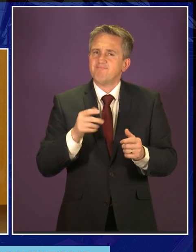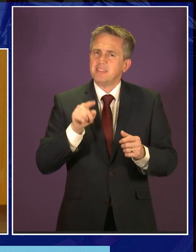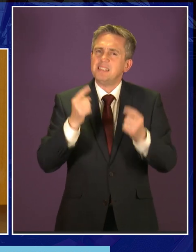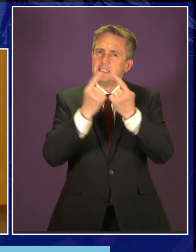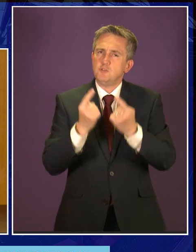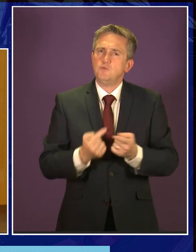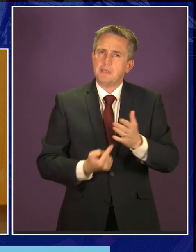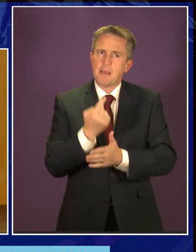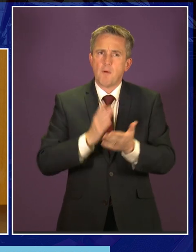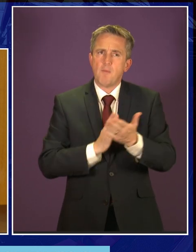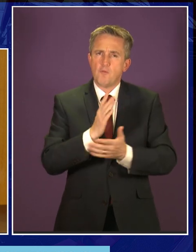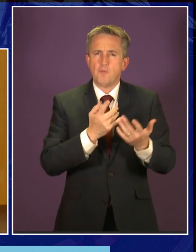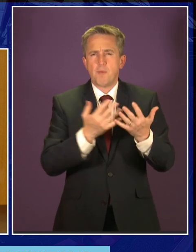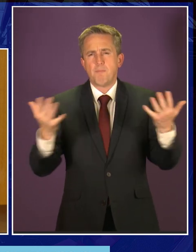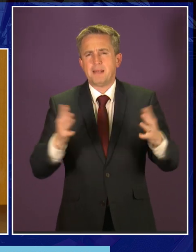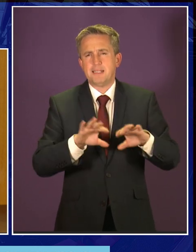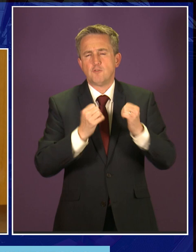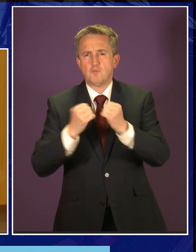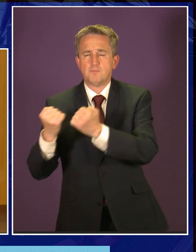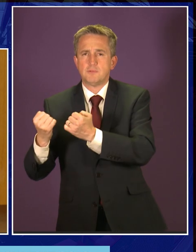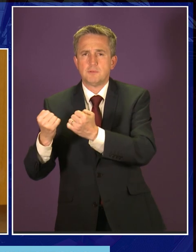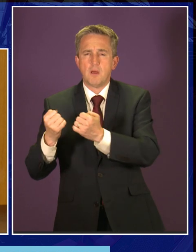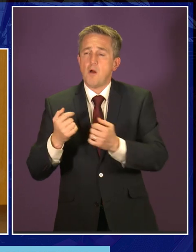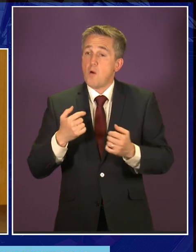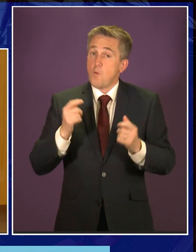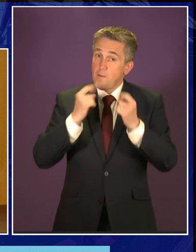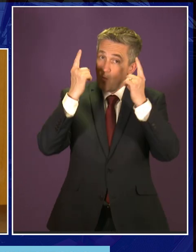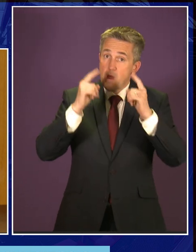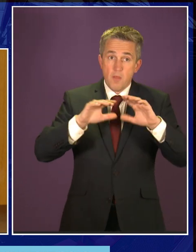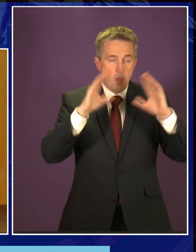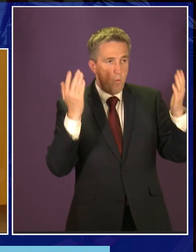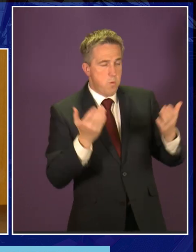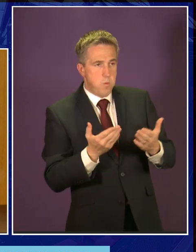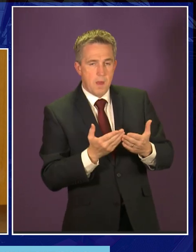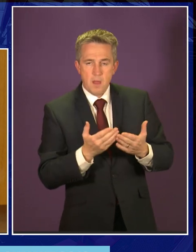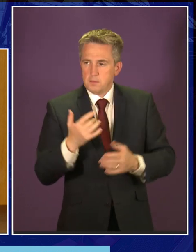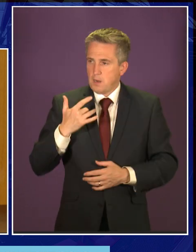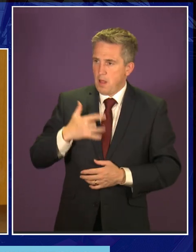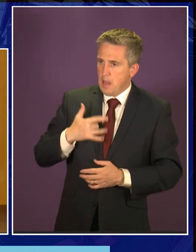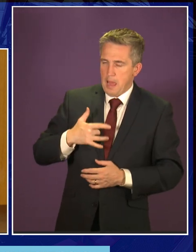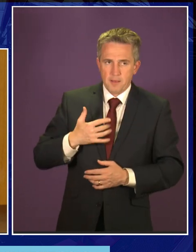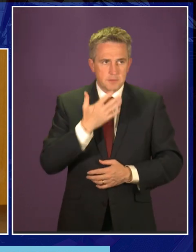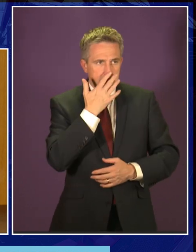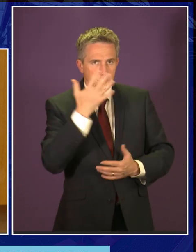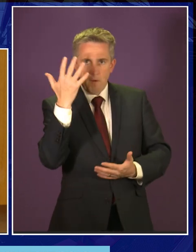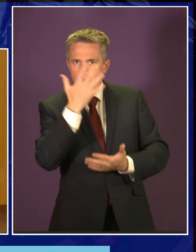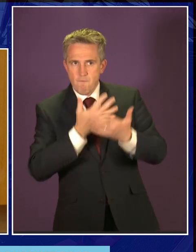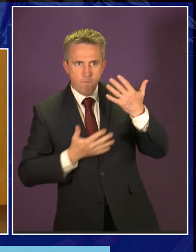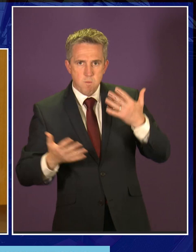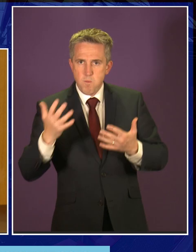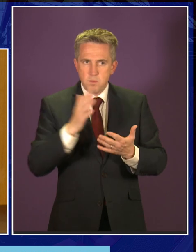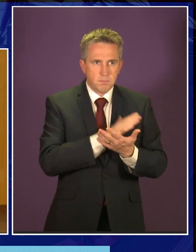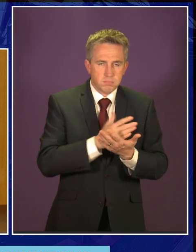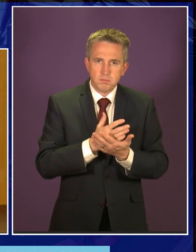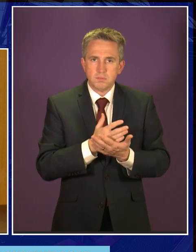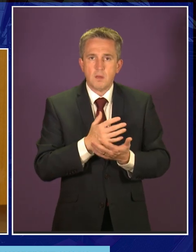through many of our sessions. We heard that the world and our lives are confusing, confused, uncertain. We are